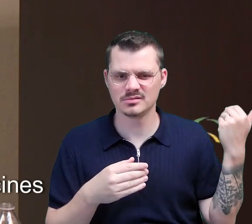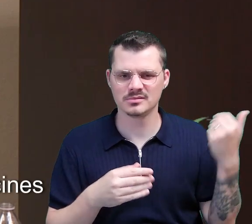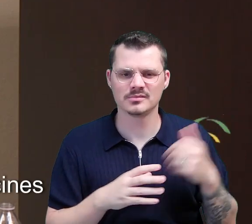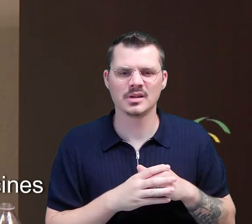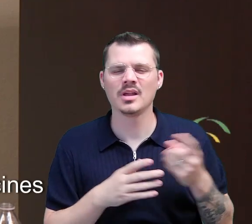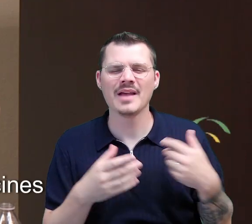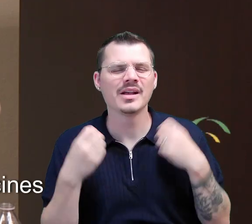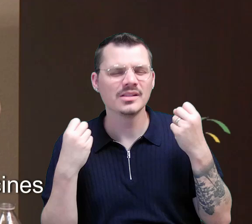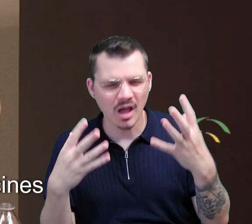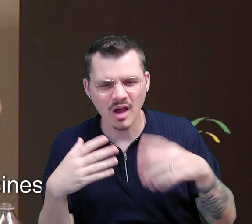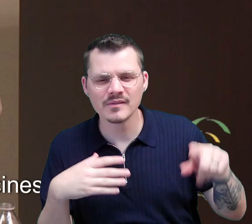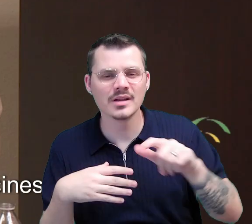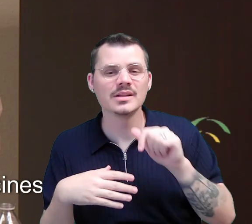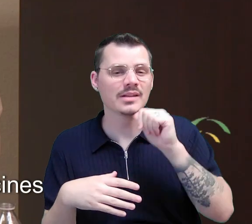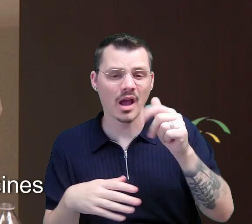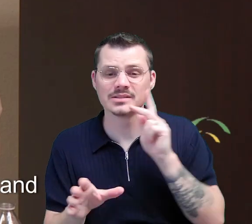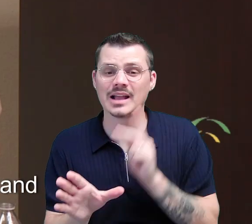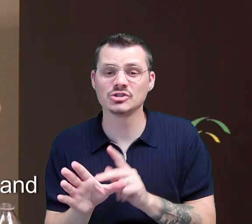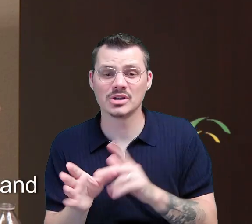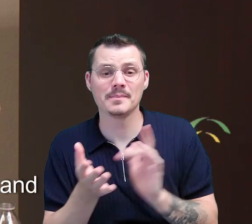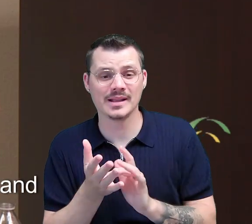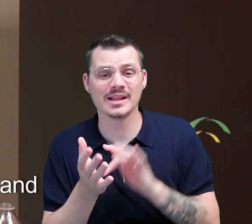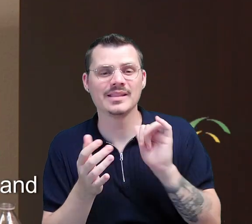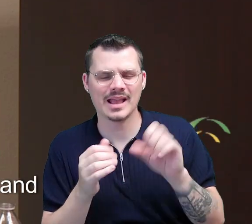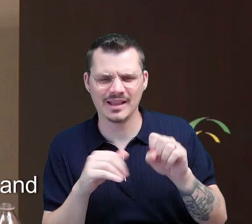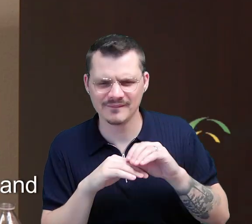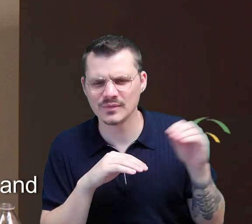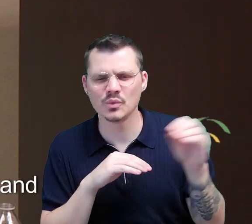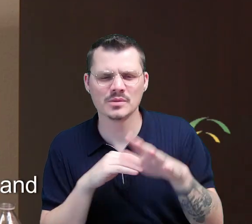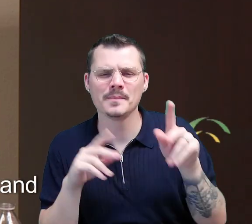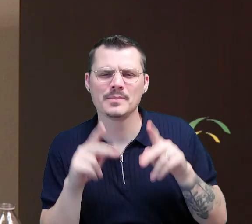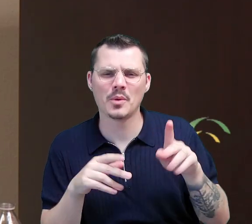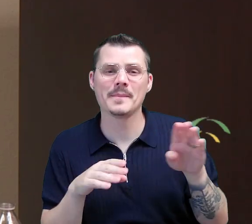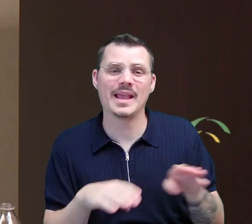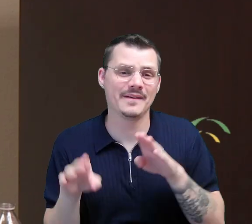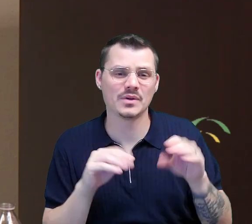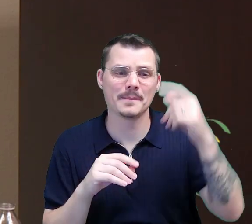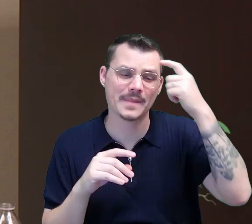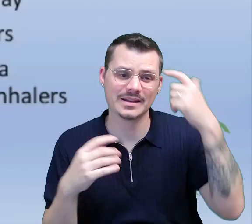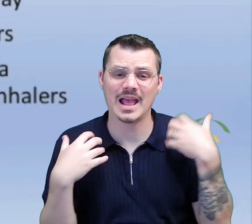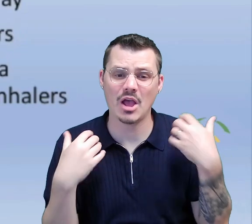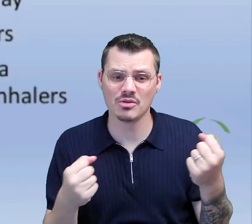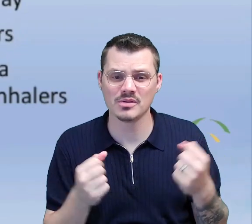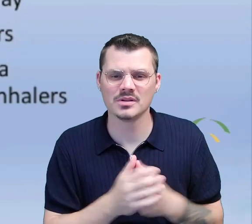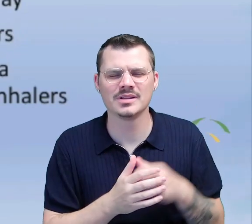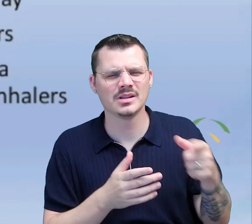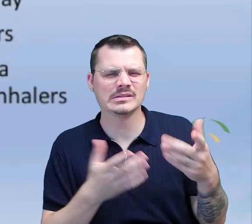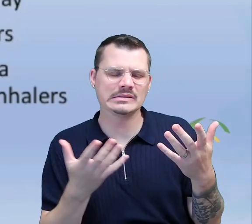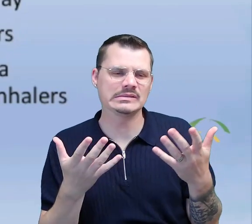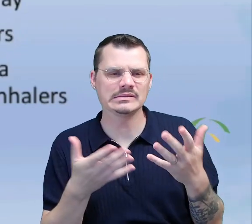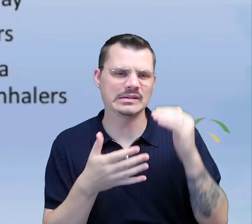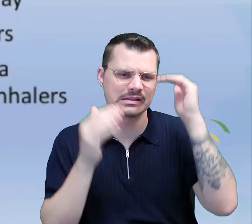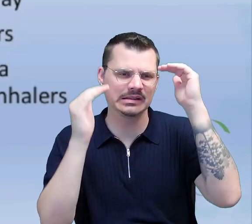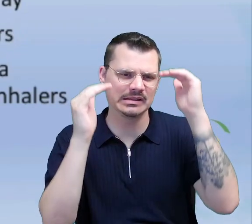There's a lot of non-psychiatric medicines that can influence people's behavior and mental health. This is a kind of